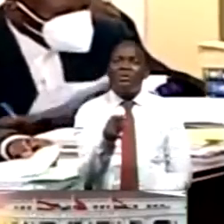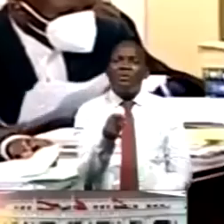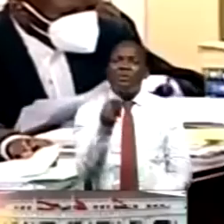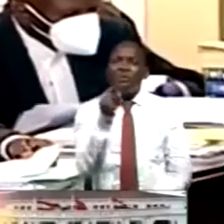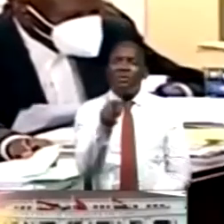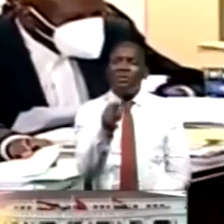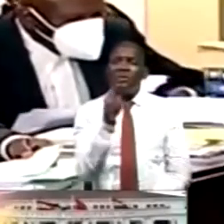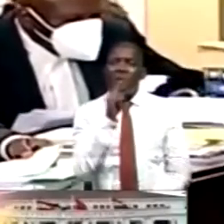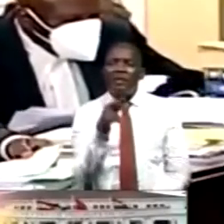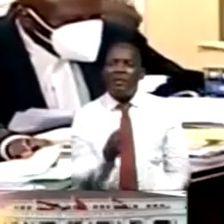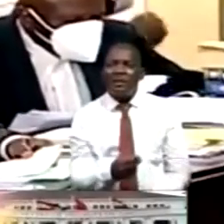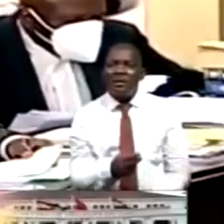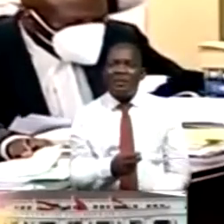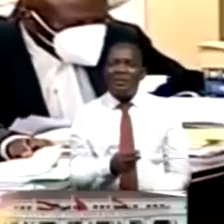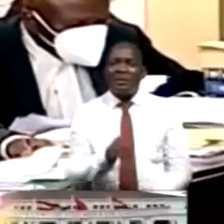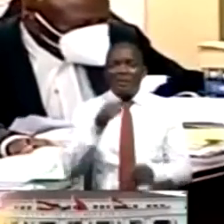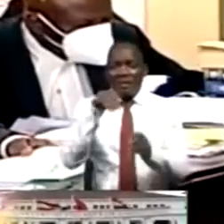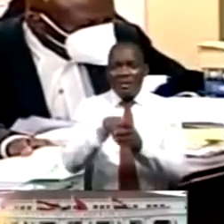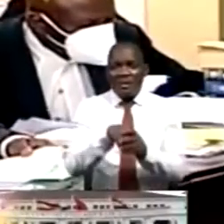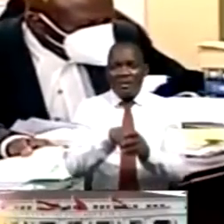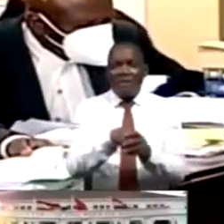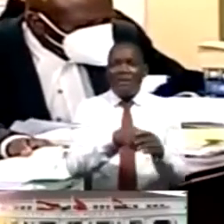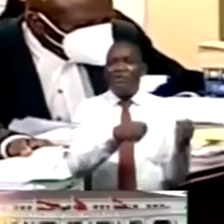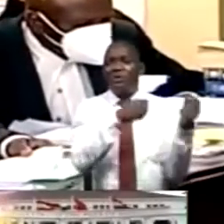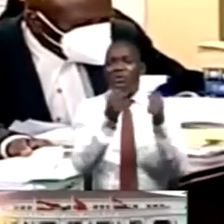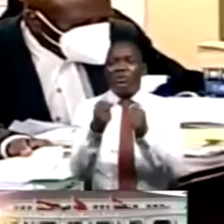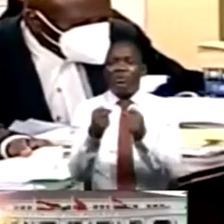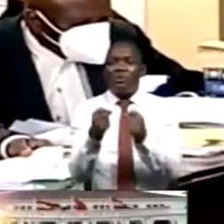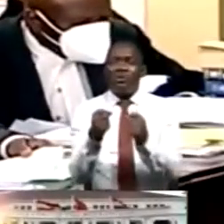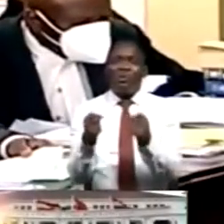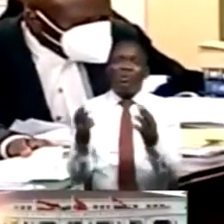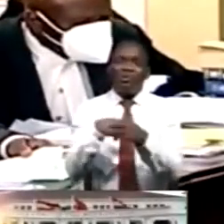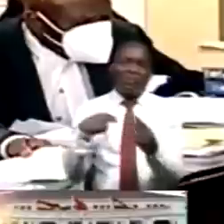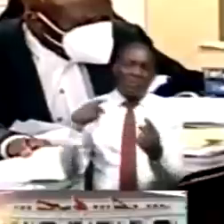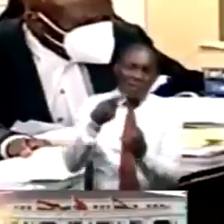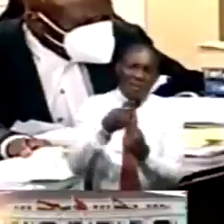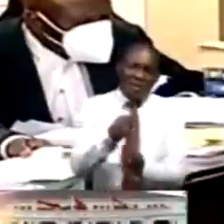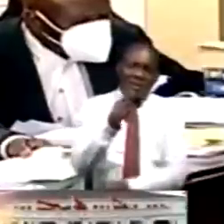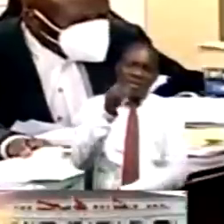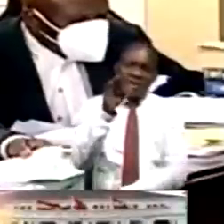of the strong room since 1992, not so?